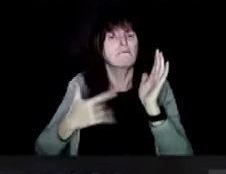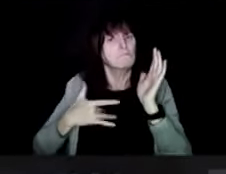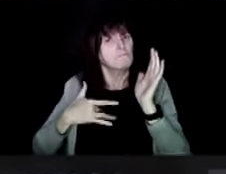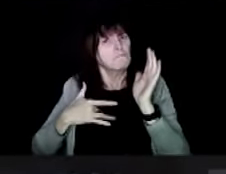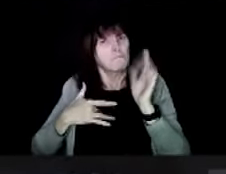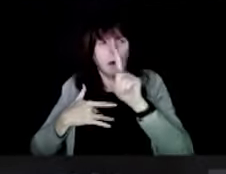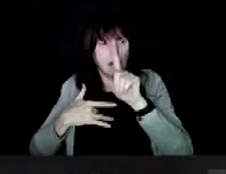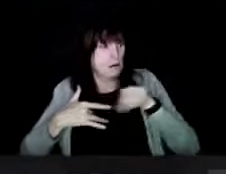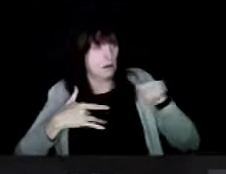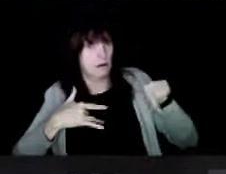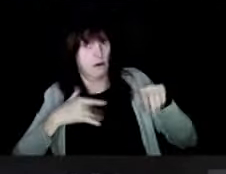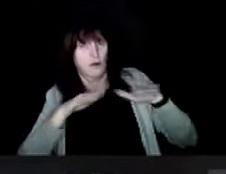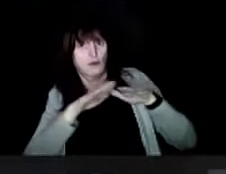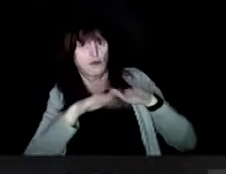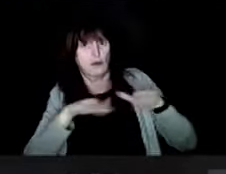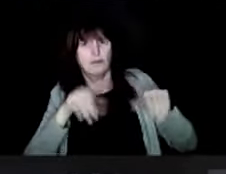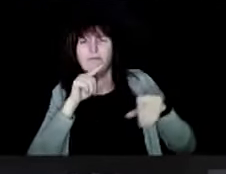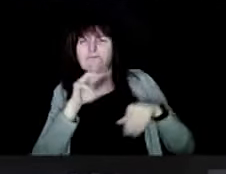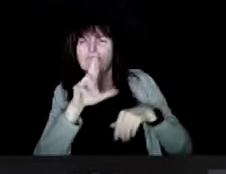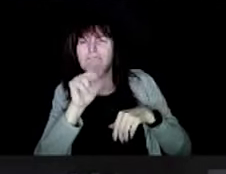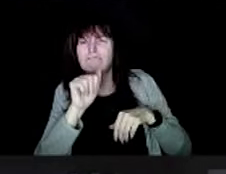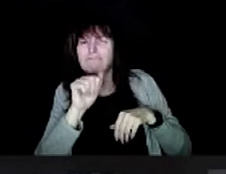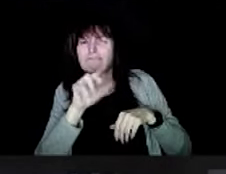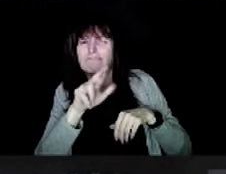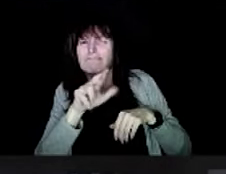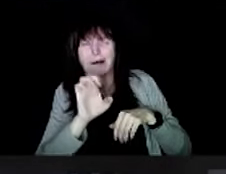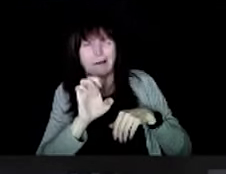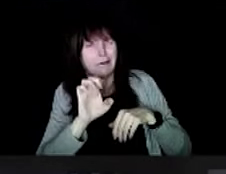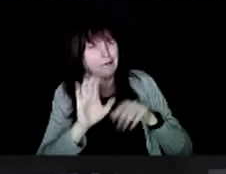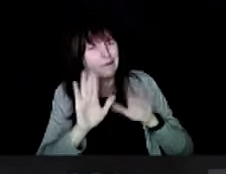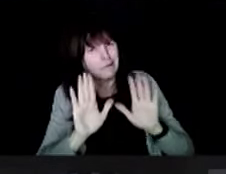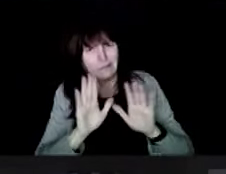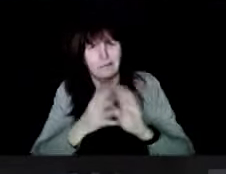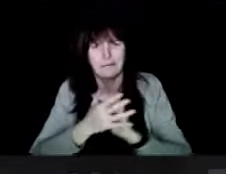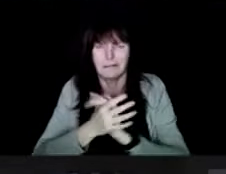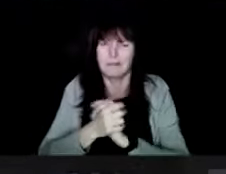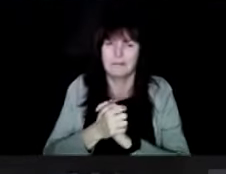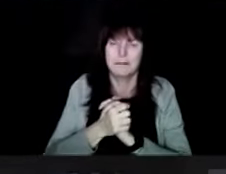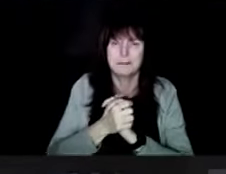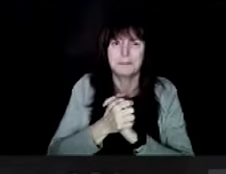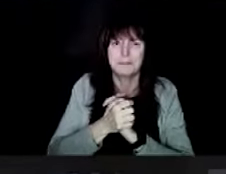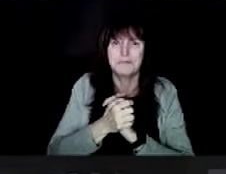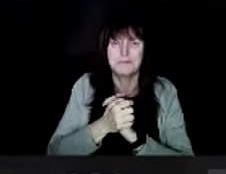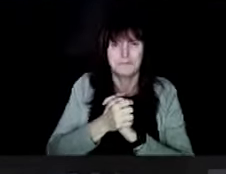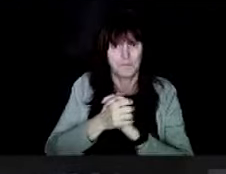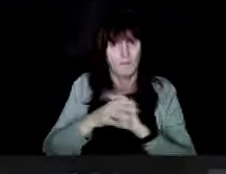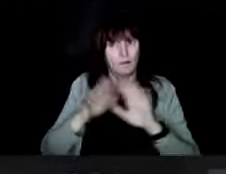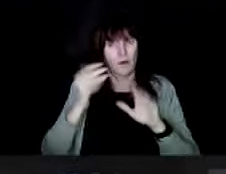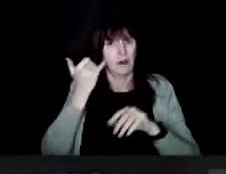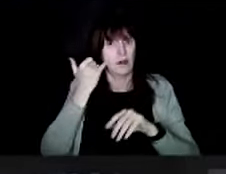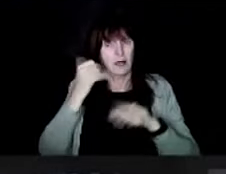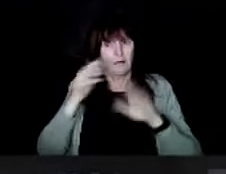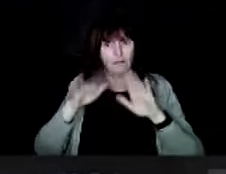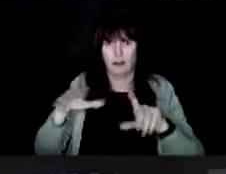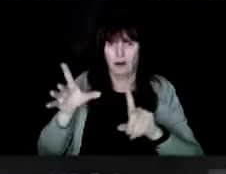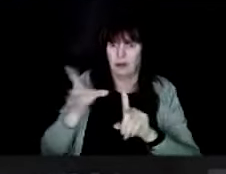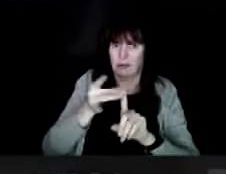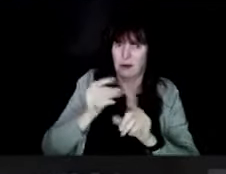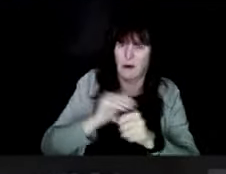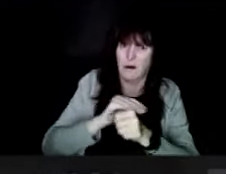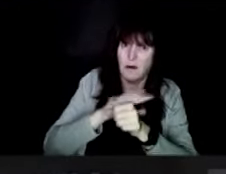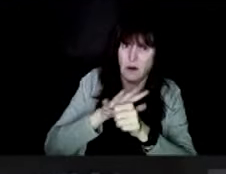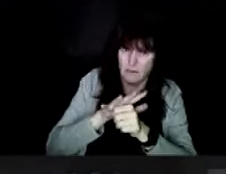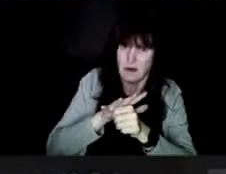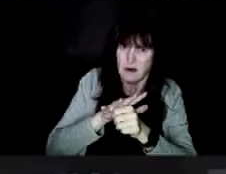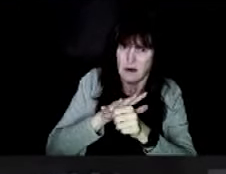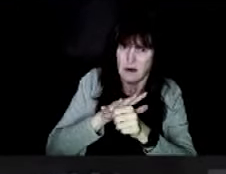COVID-19 infection is less frequent in children compared to adults, children can still be hospitalized and even require admission to an intensive care